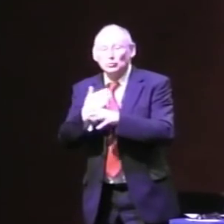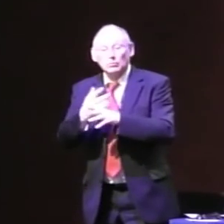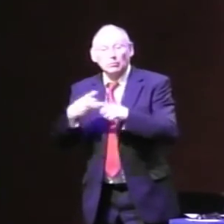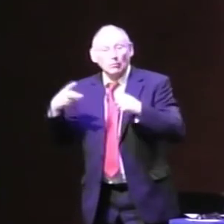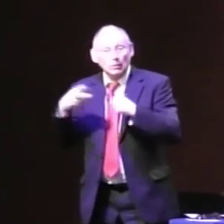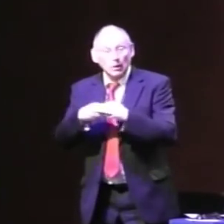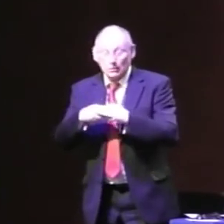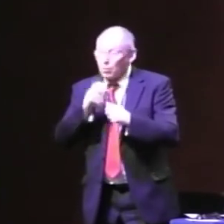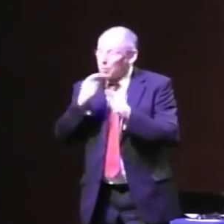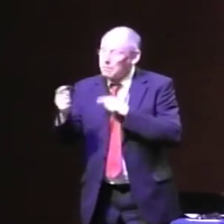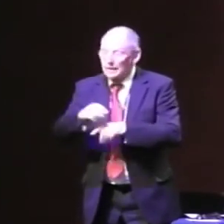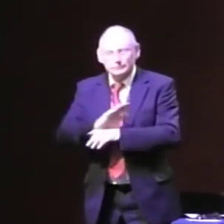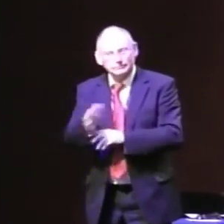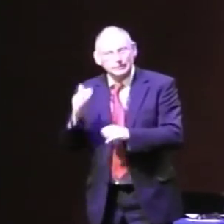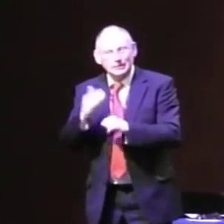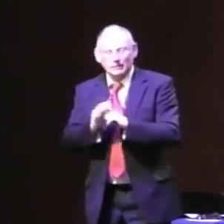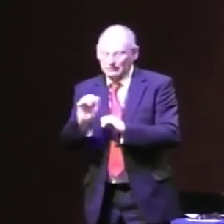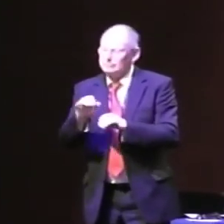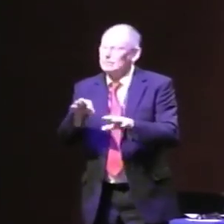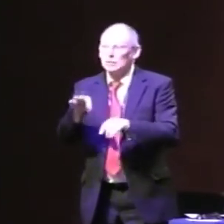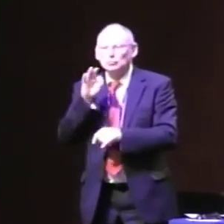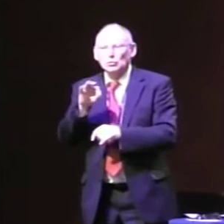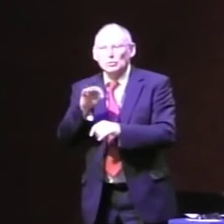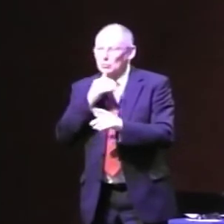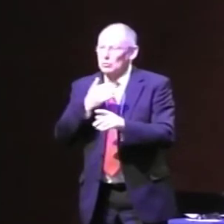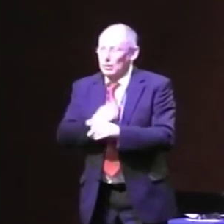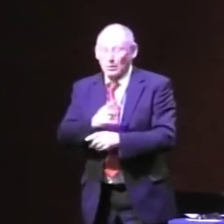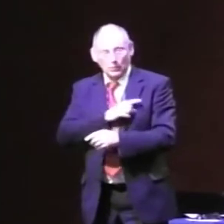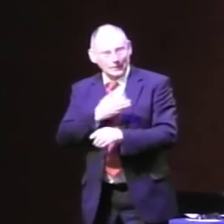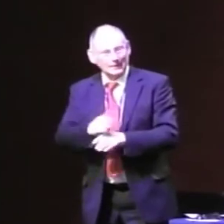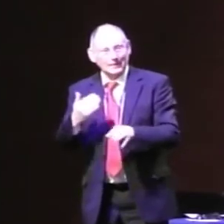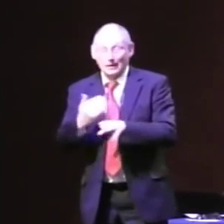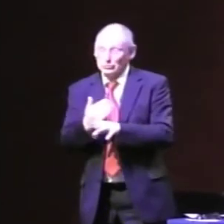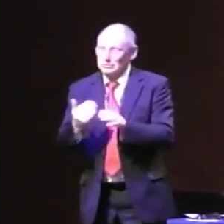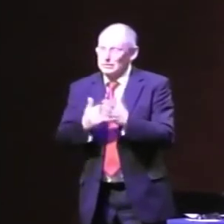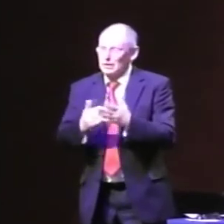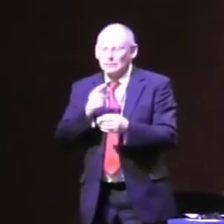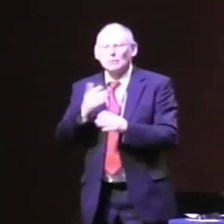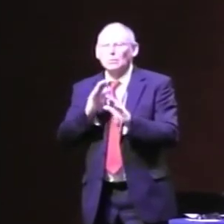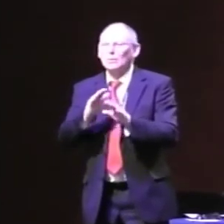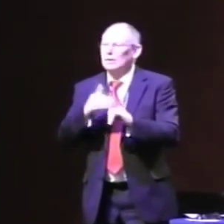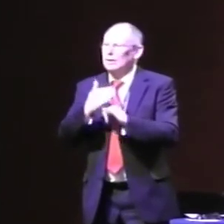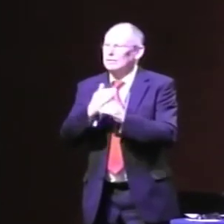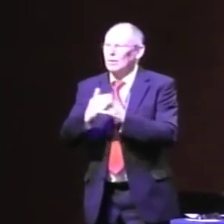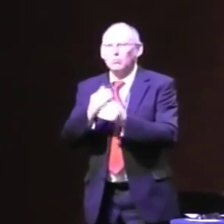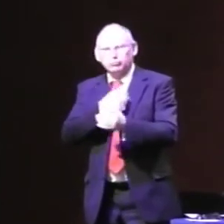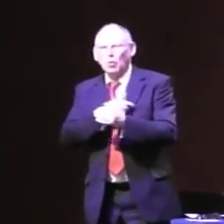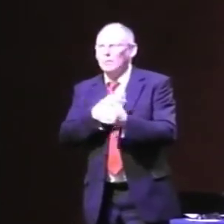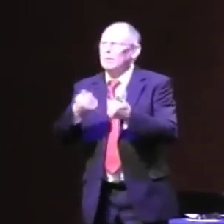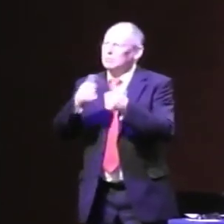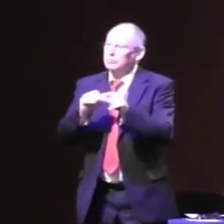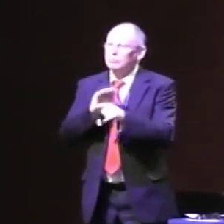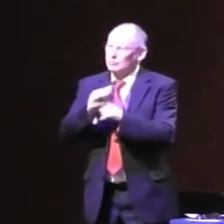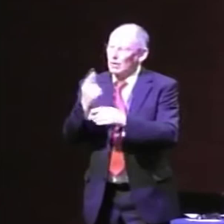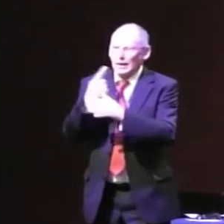a political choice, they're not a requirement. That is why we need action now. We can't await some promised utopia of